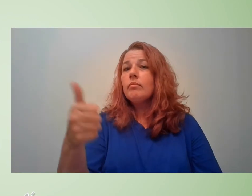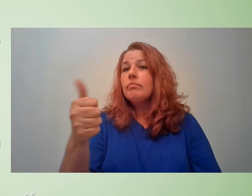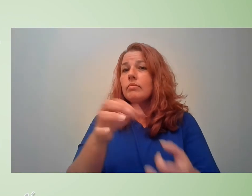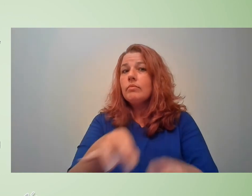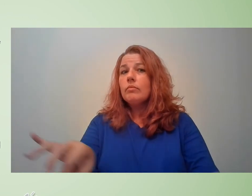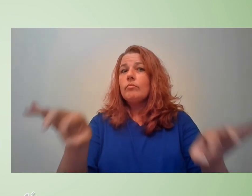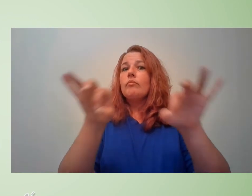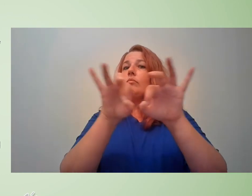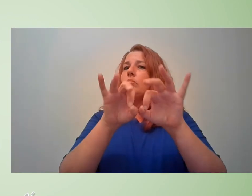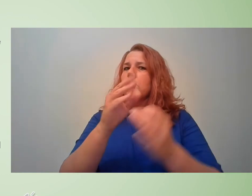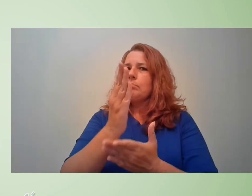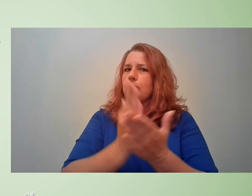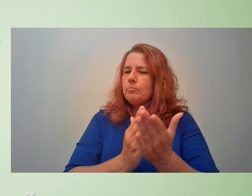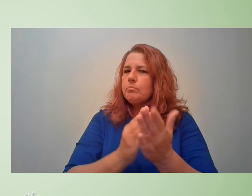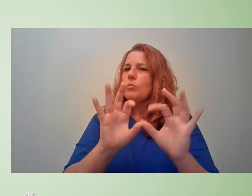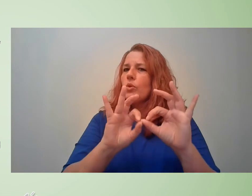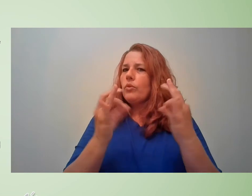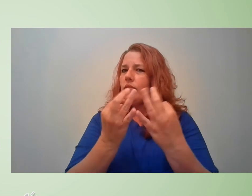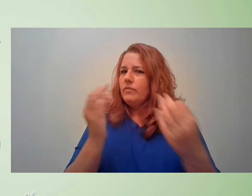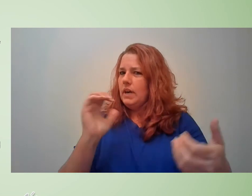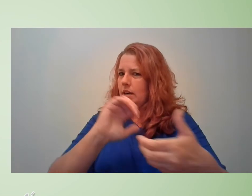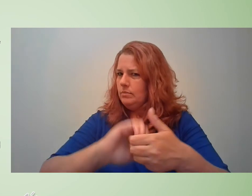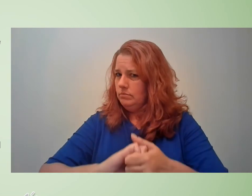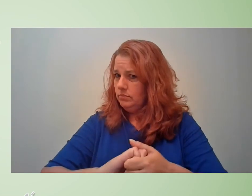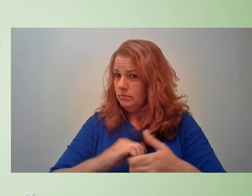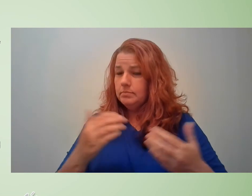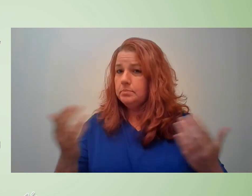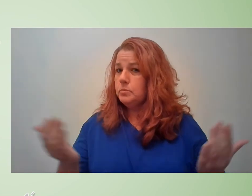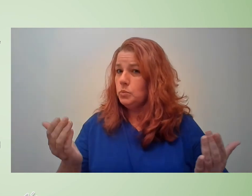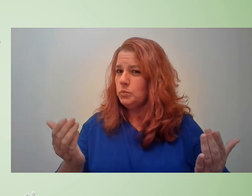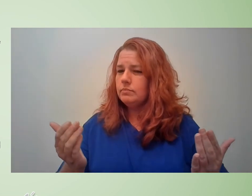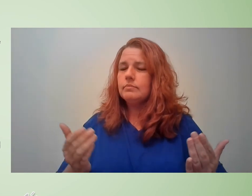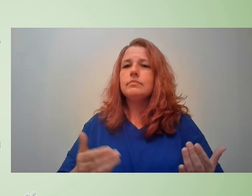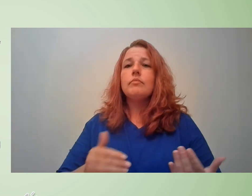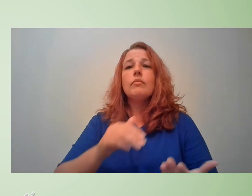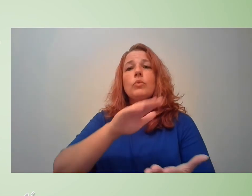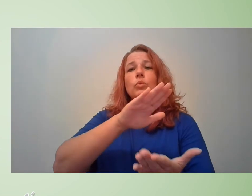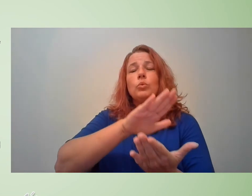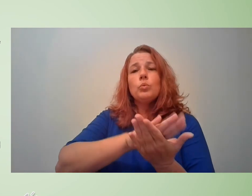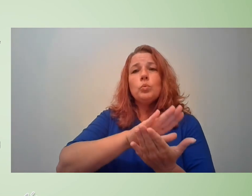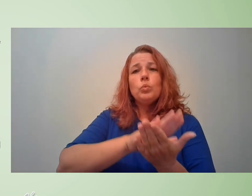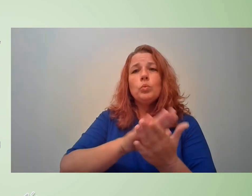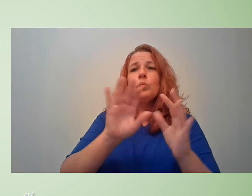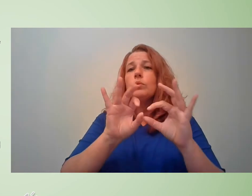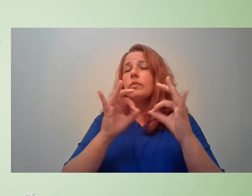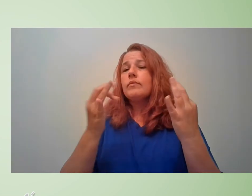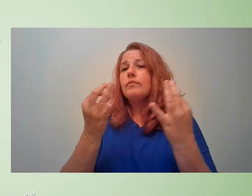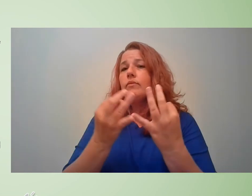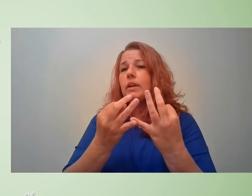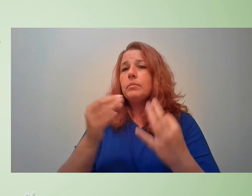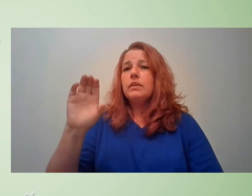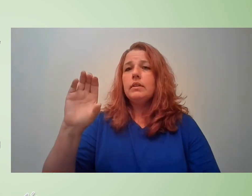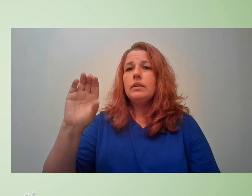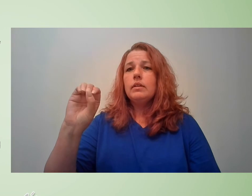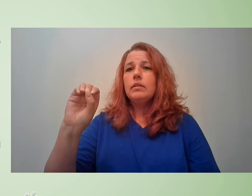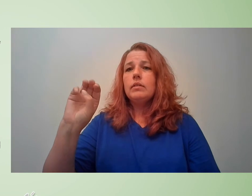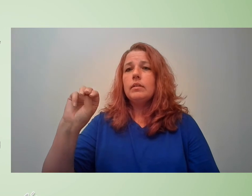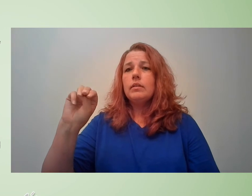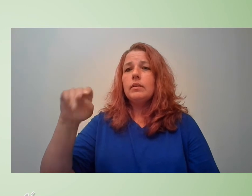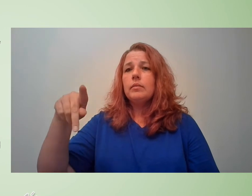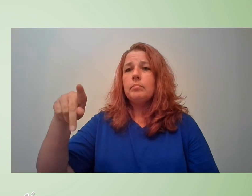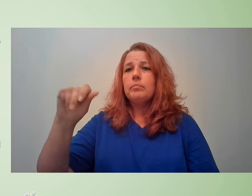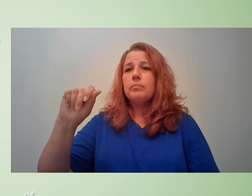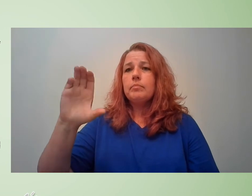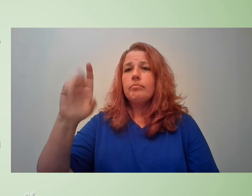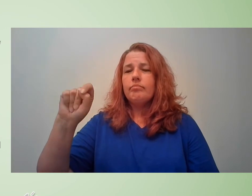Another important element of family engagement is the School Family Compact. This is a three-way agreement between the school,